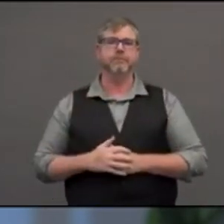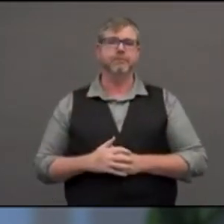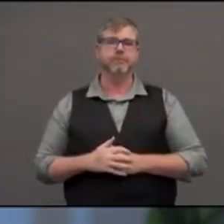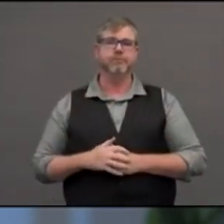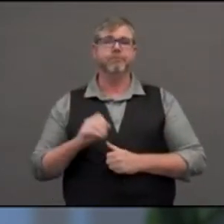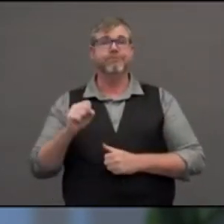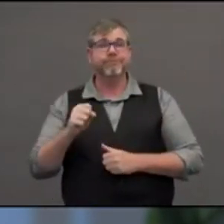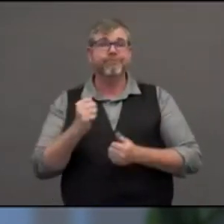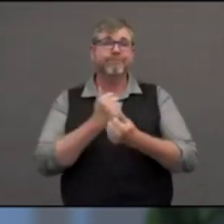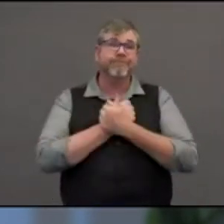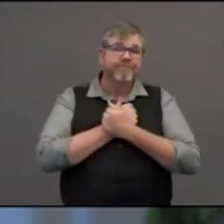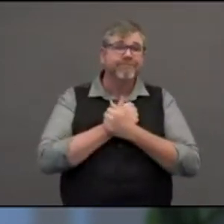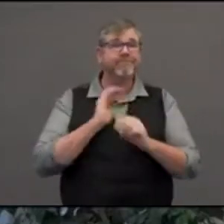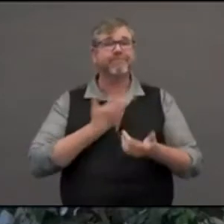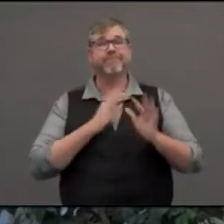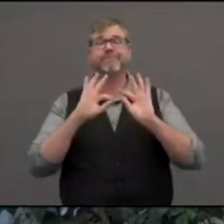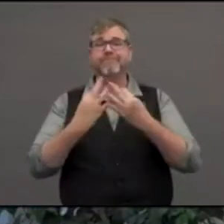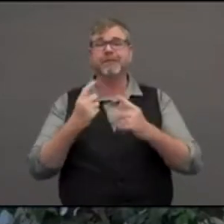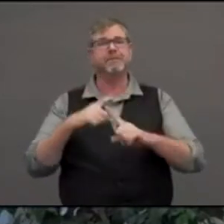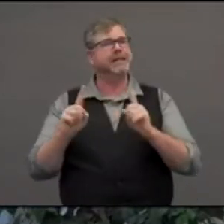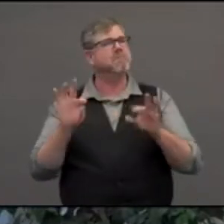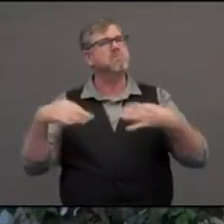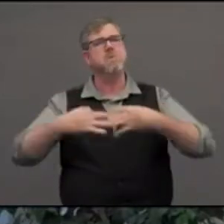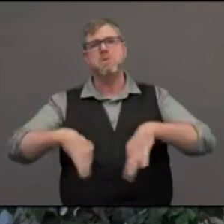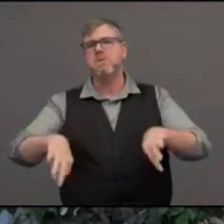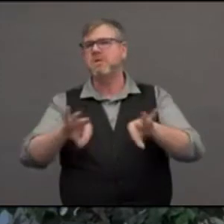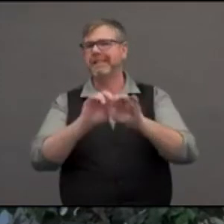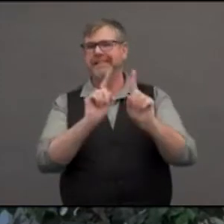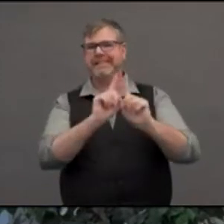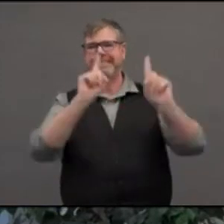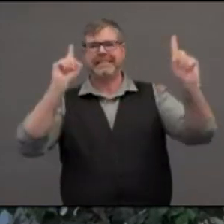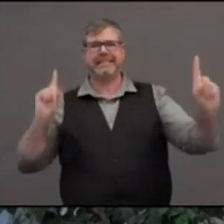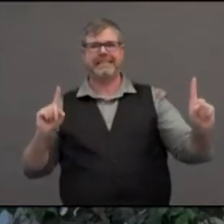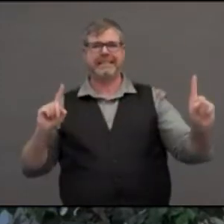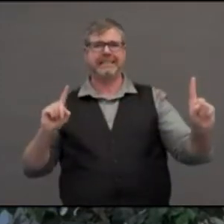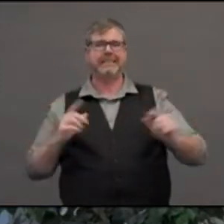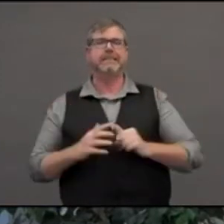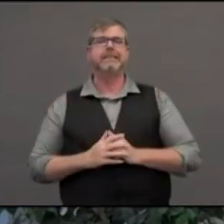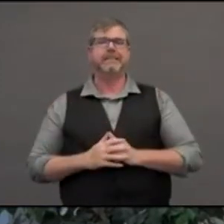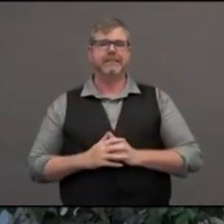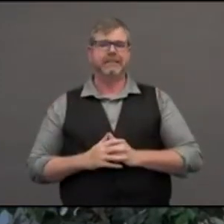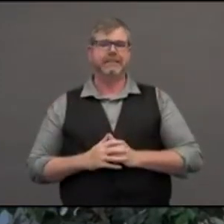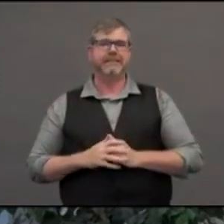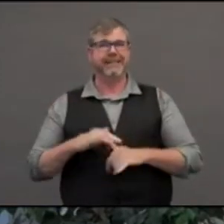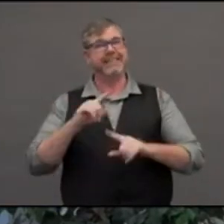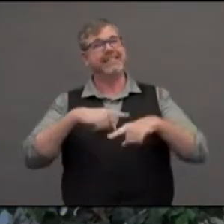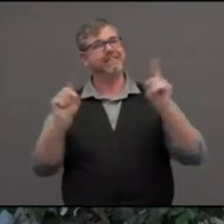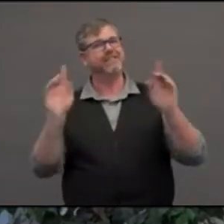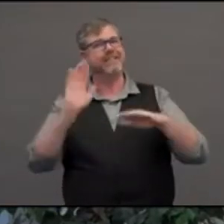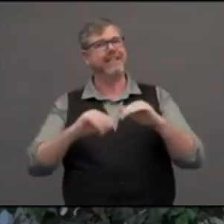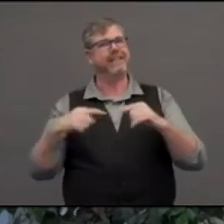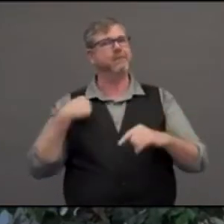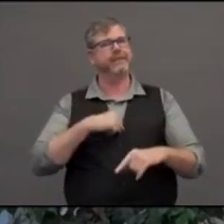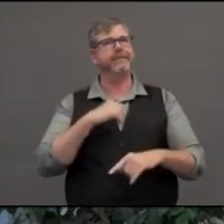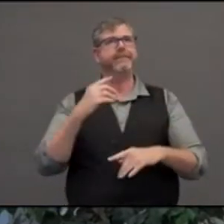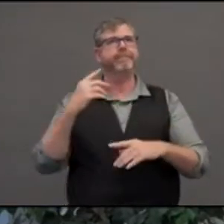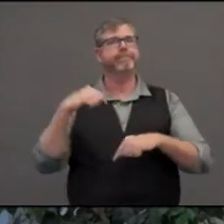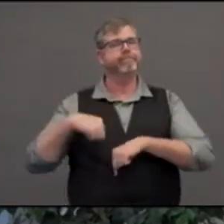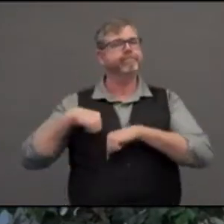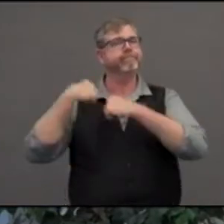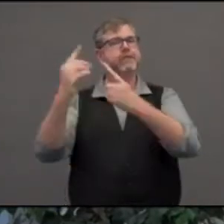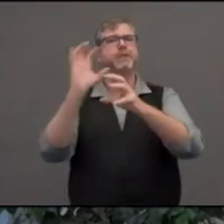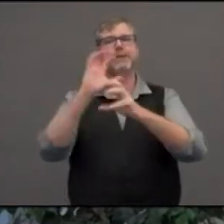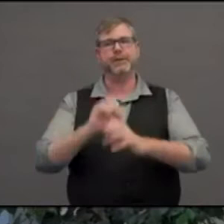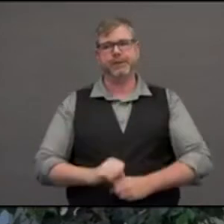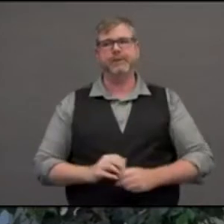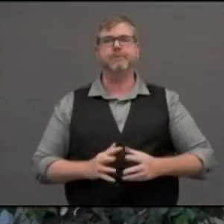we have to keep separated, which is different than what we usually are used to. You know, I think me coming